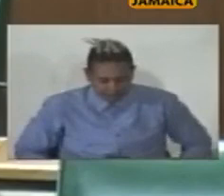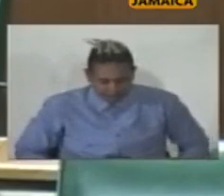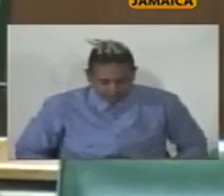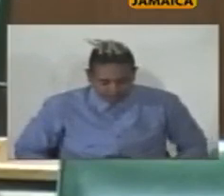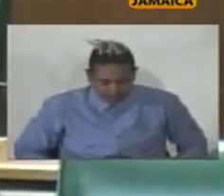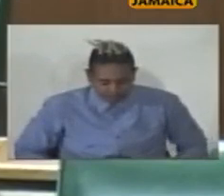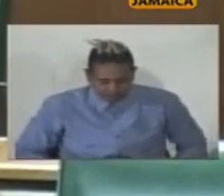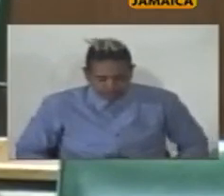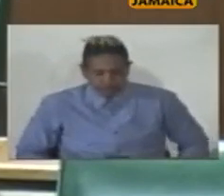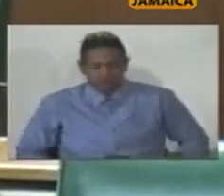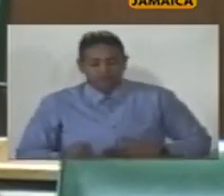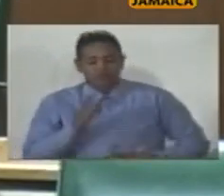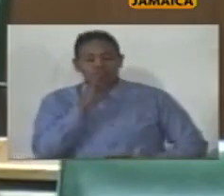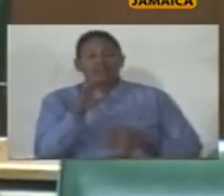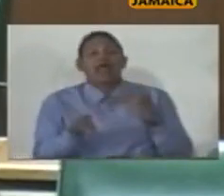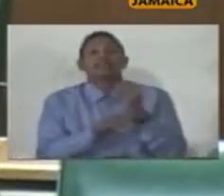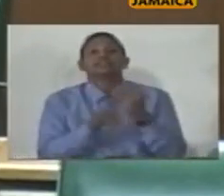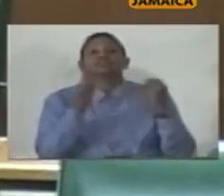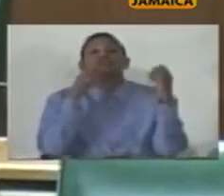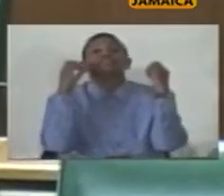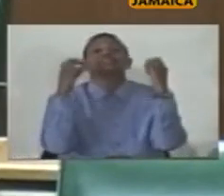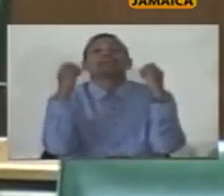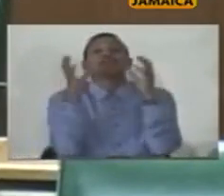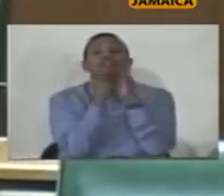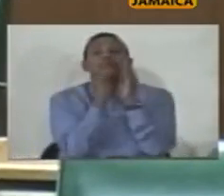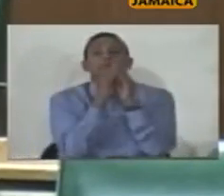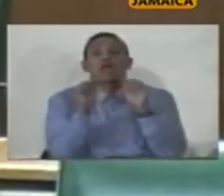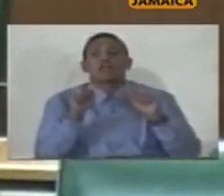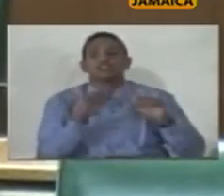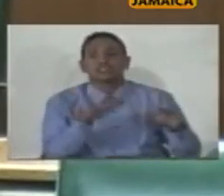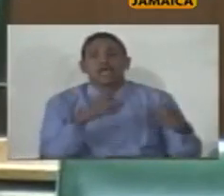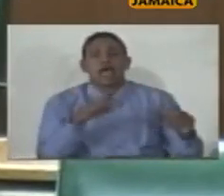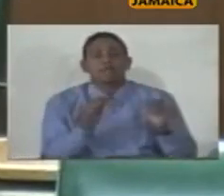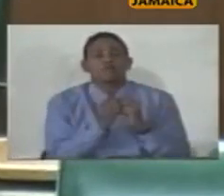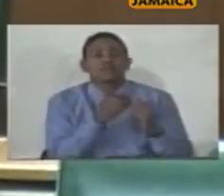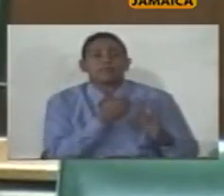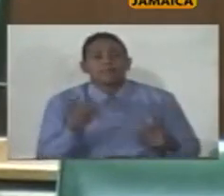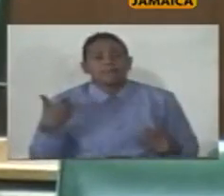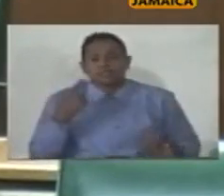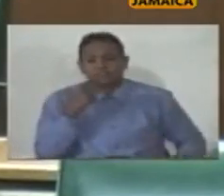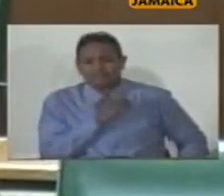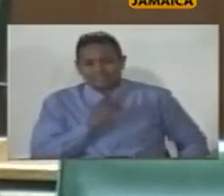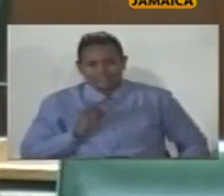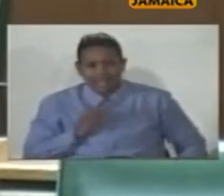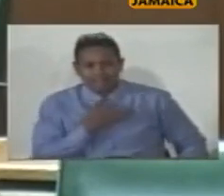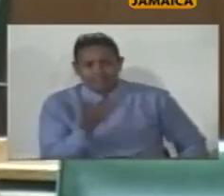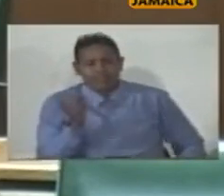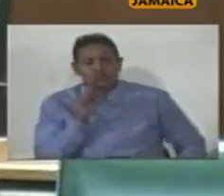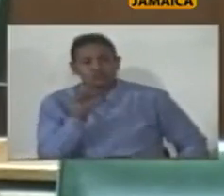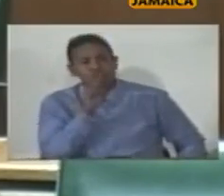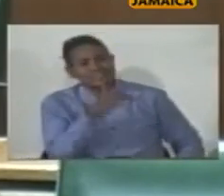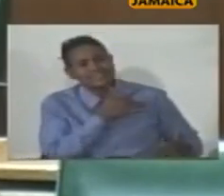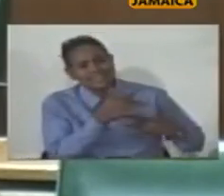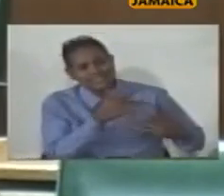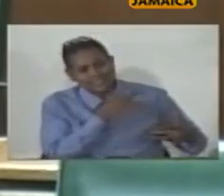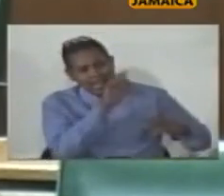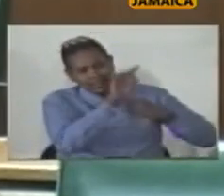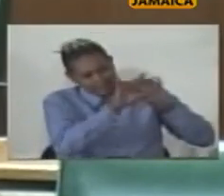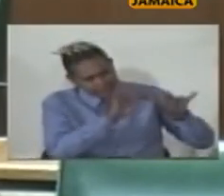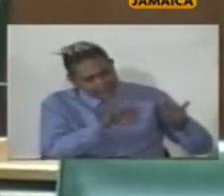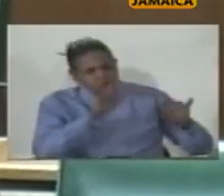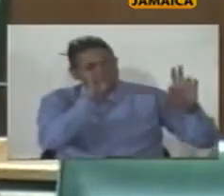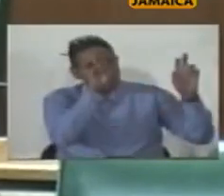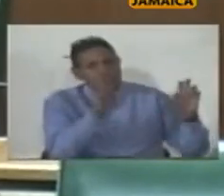addition, several seminars were hosted with members of staff to sensitize them to